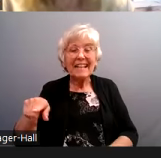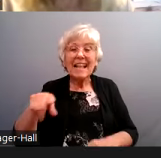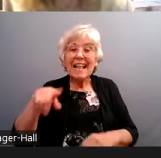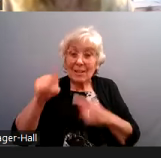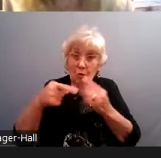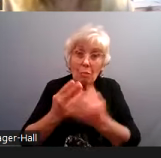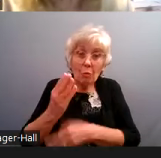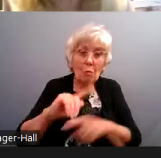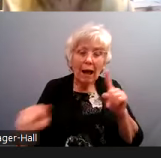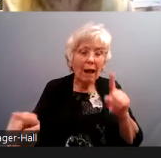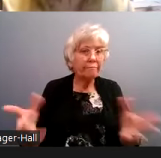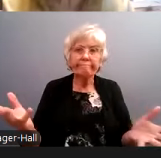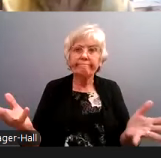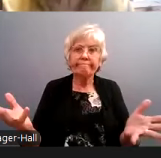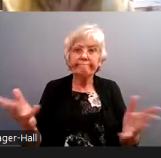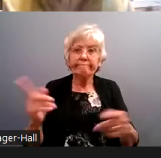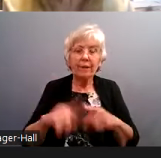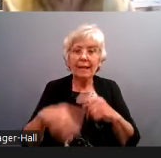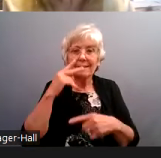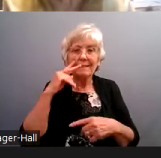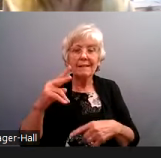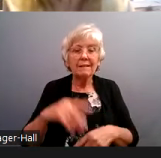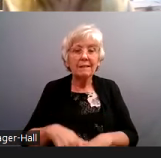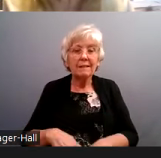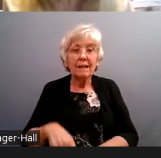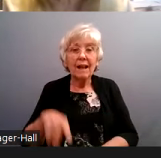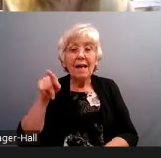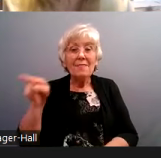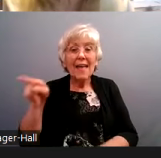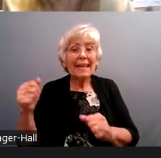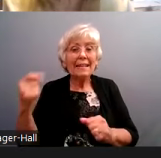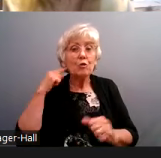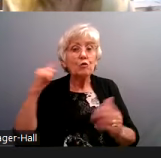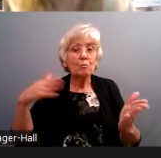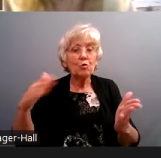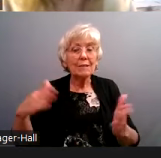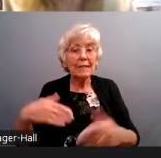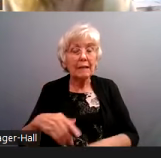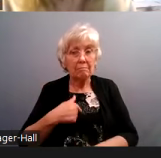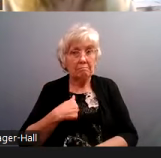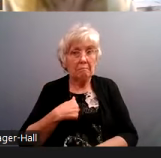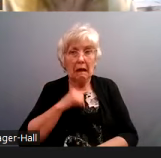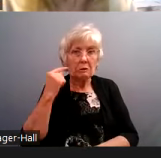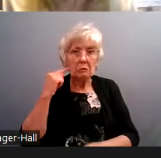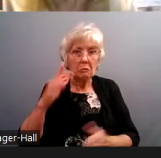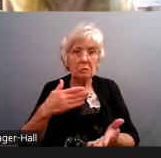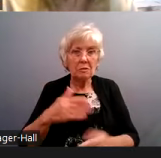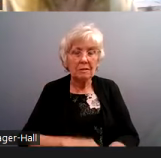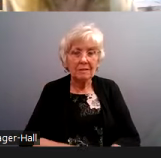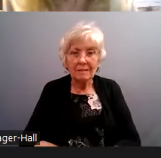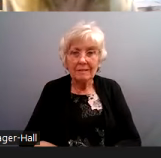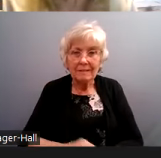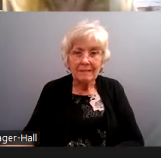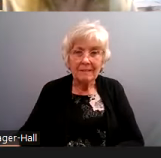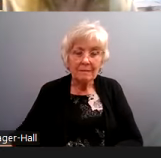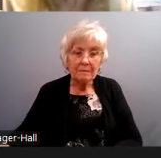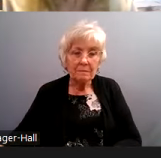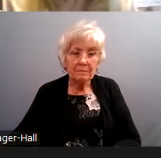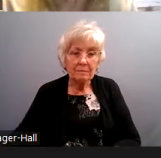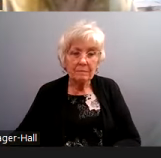not. That's yeah, kind of you weird. hear It's the like, music, but it's not loading, is it? yeah, that's really weird. Okay. That is really